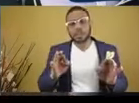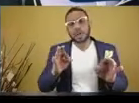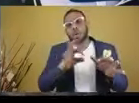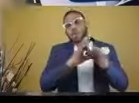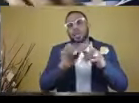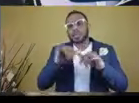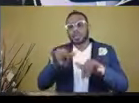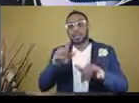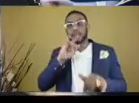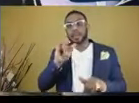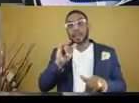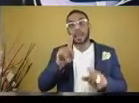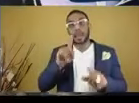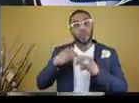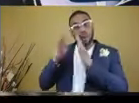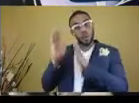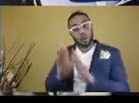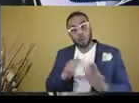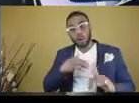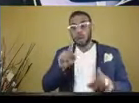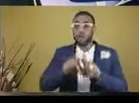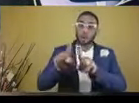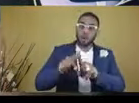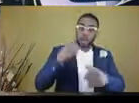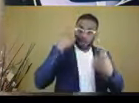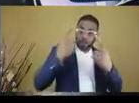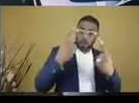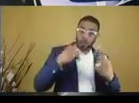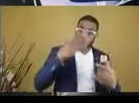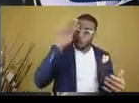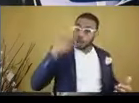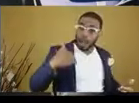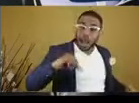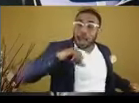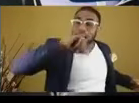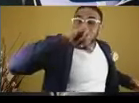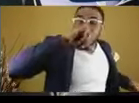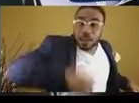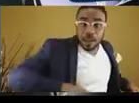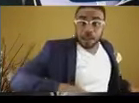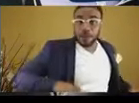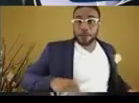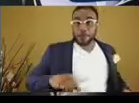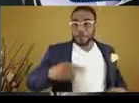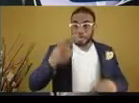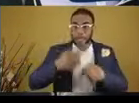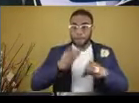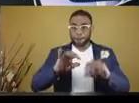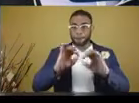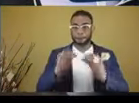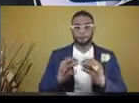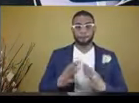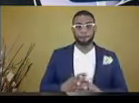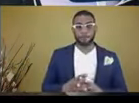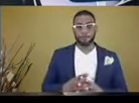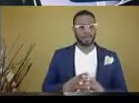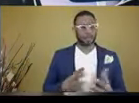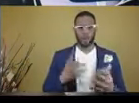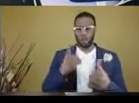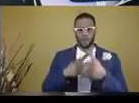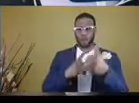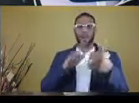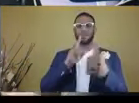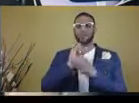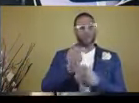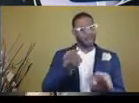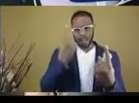that, is that as we organize, we have to also think, which is why I love the name of this organization. Like, one, we have to really